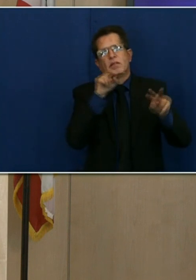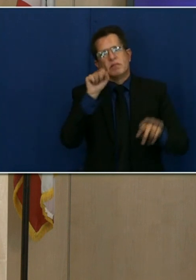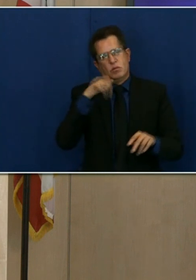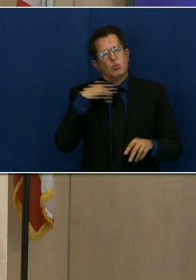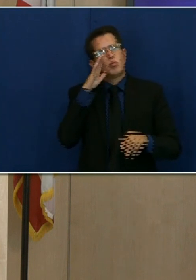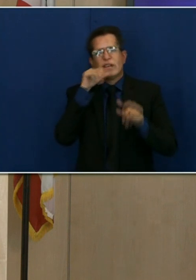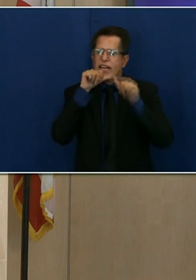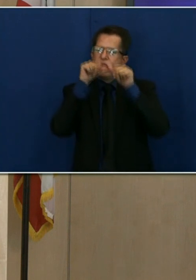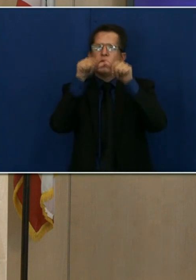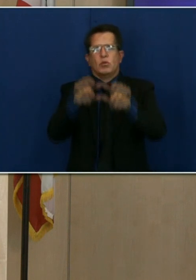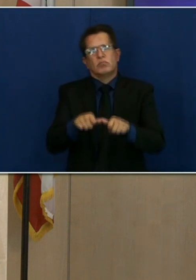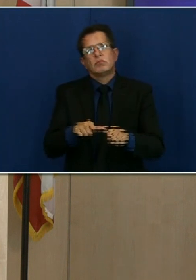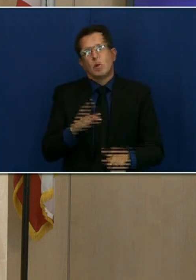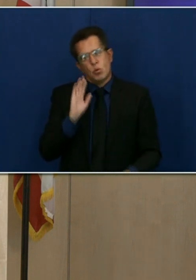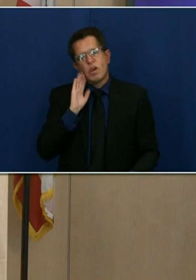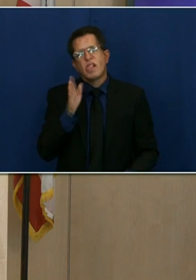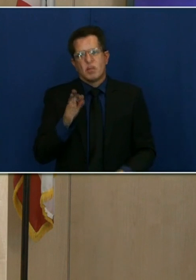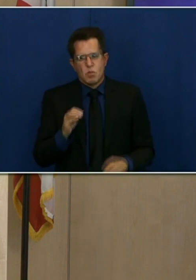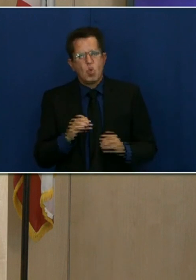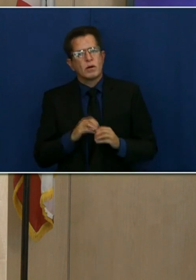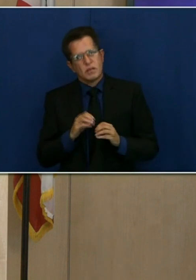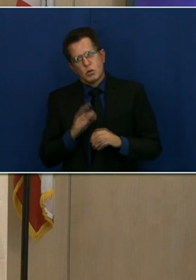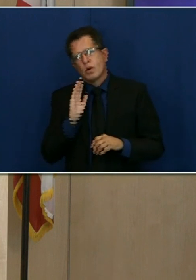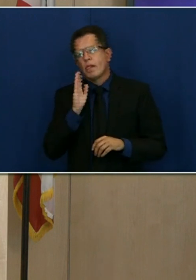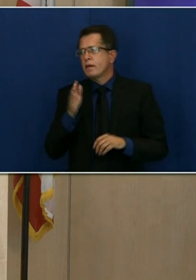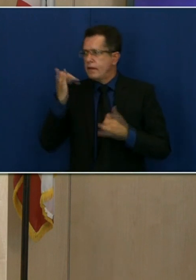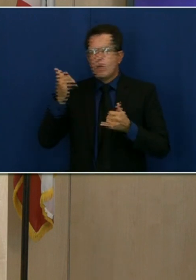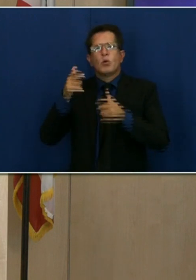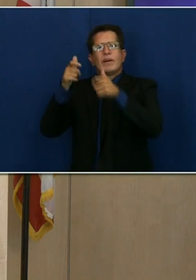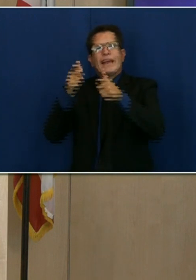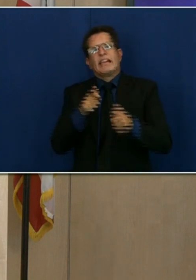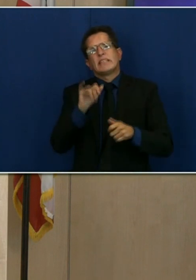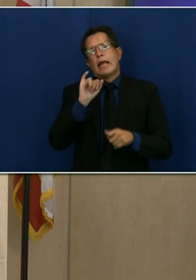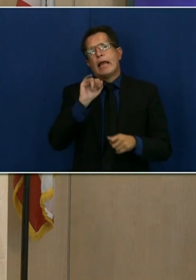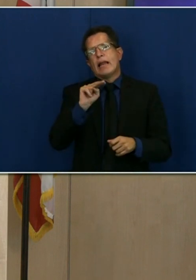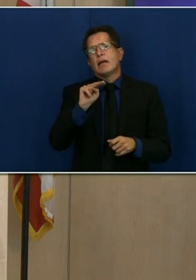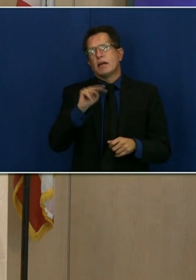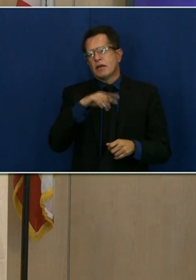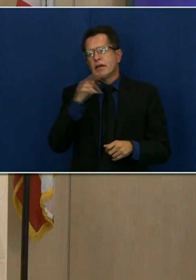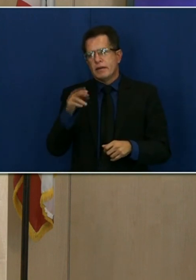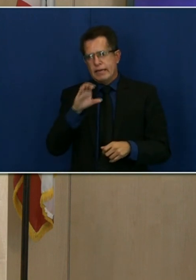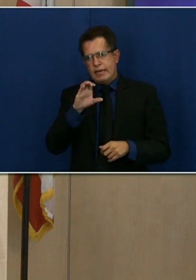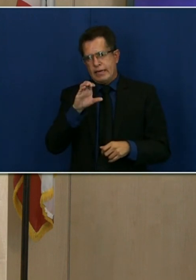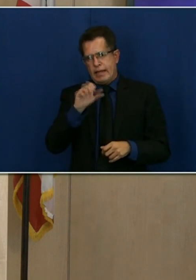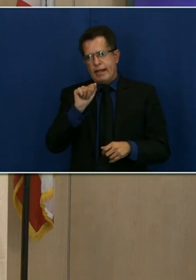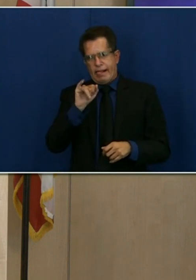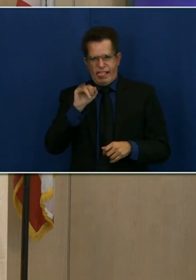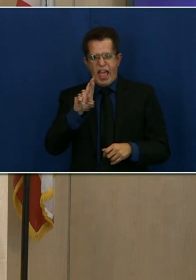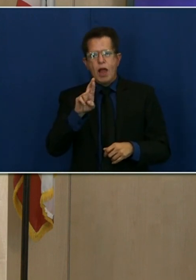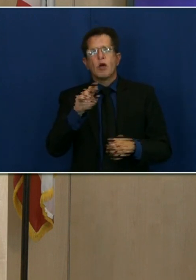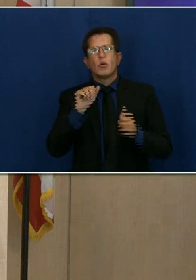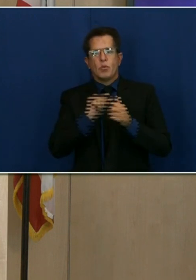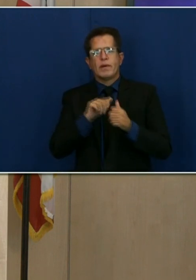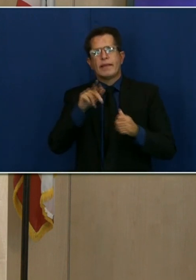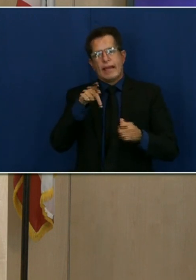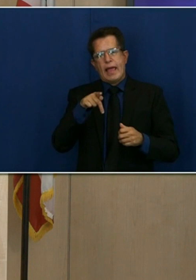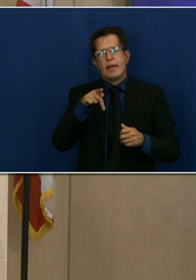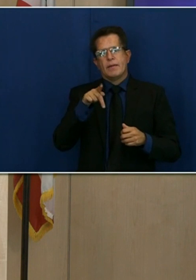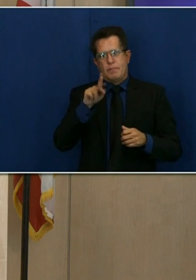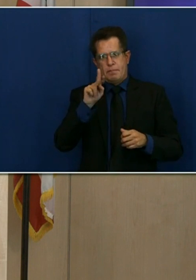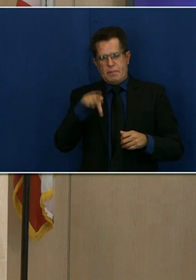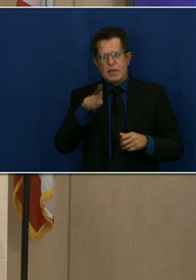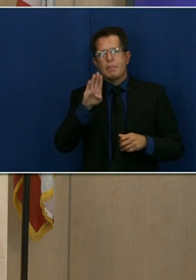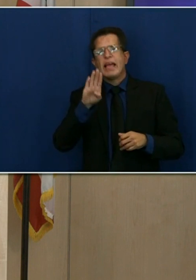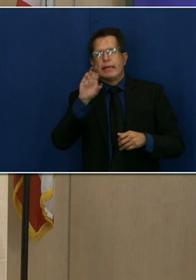you. Dr. Wooten, this first text question is from Claire Tragesser with KPBS. She's asking about the